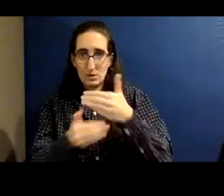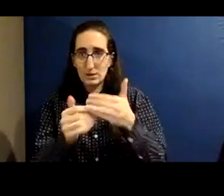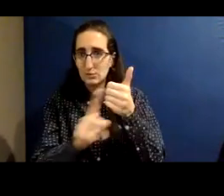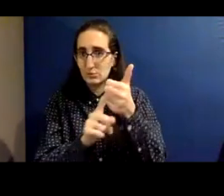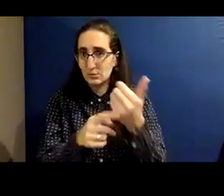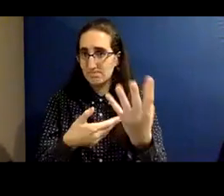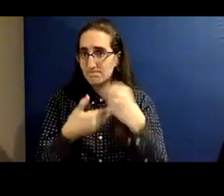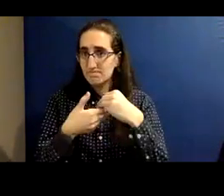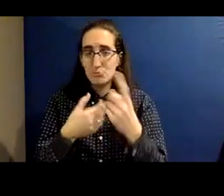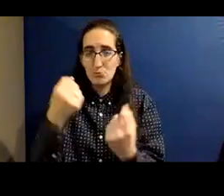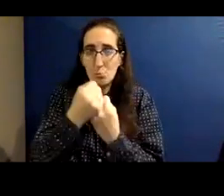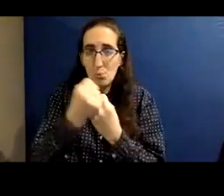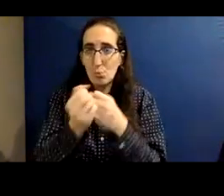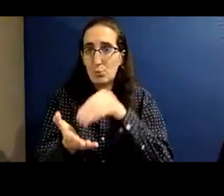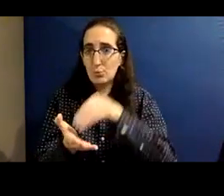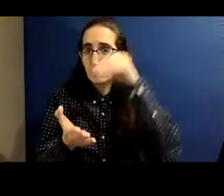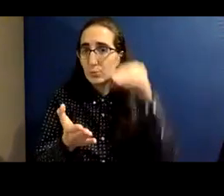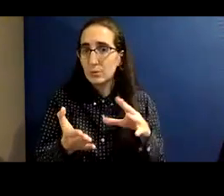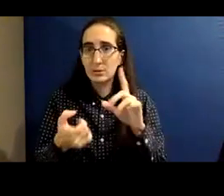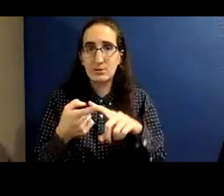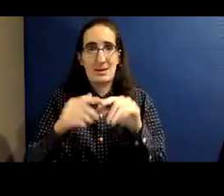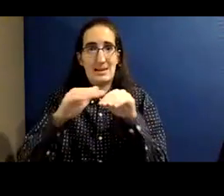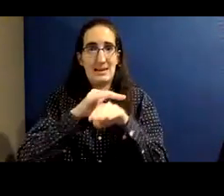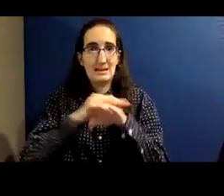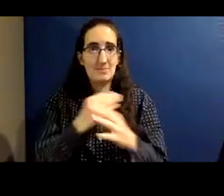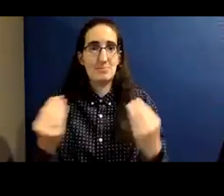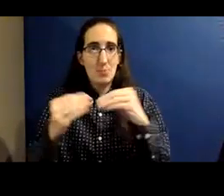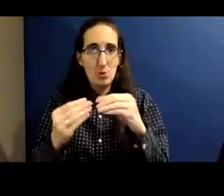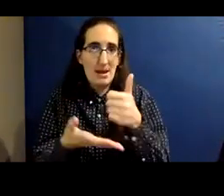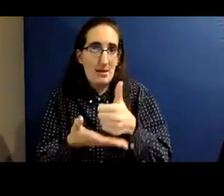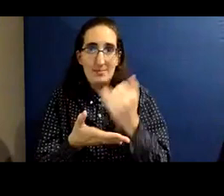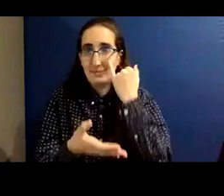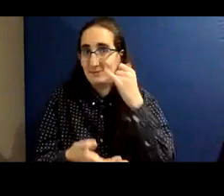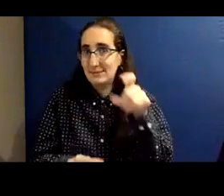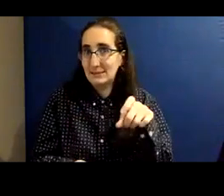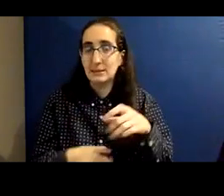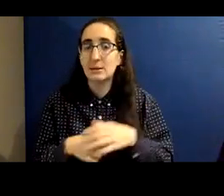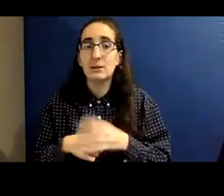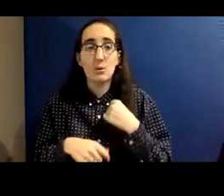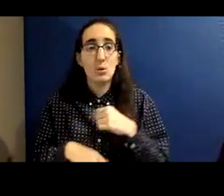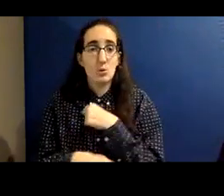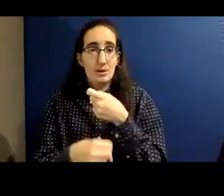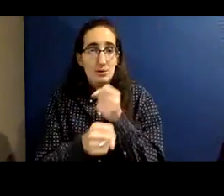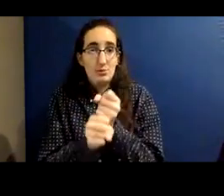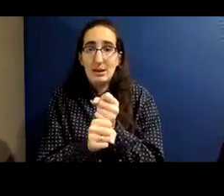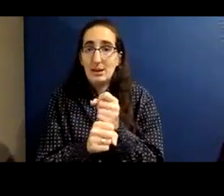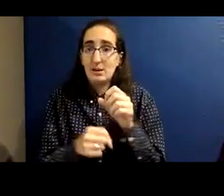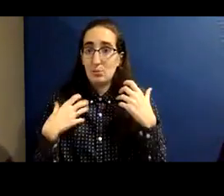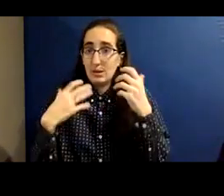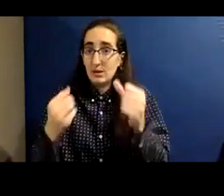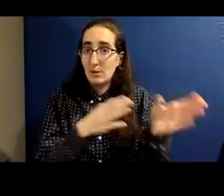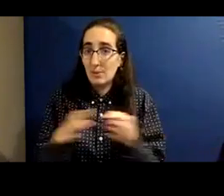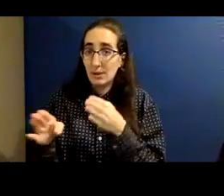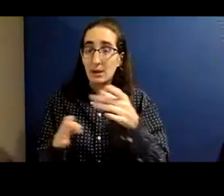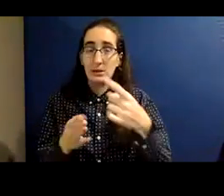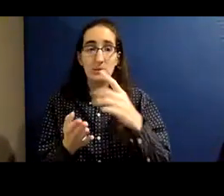and support the student to access more help if needed. We create recovery plans which talk